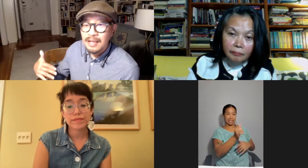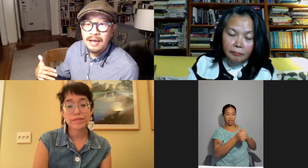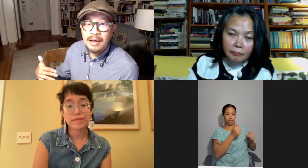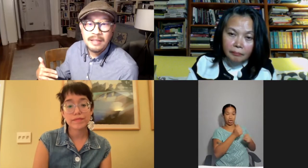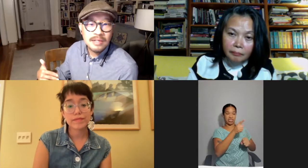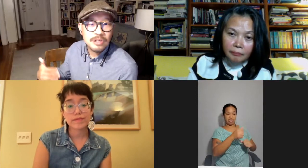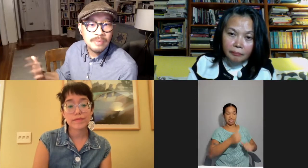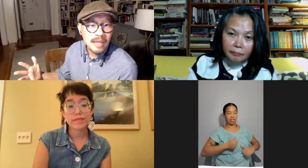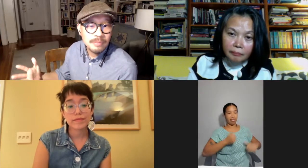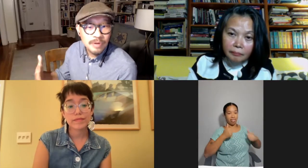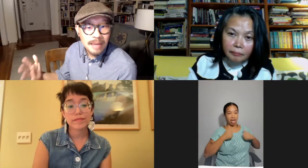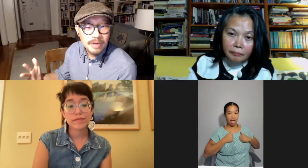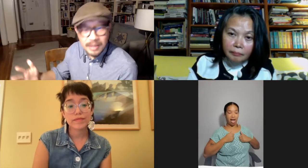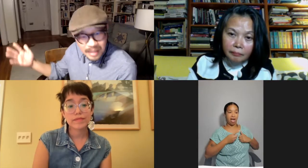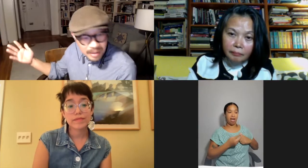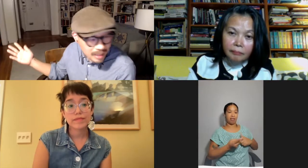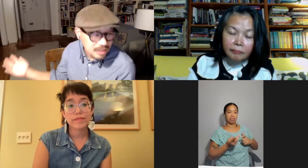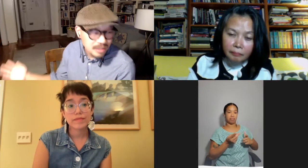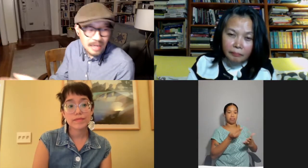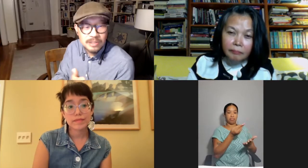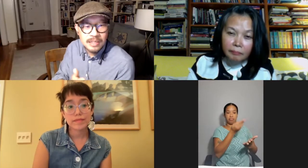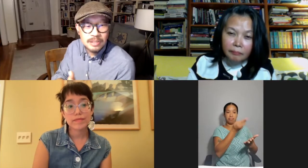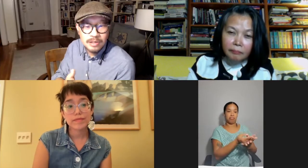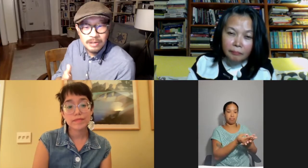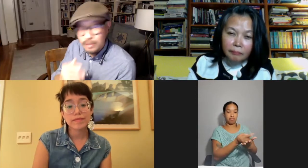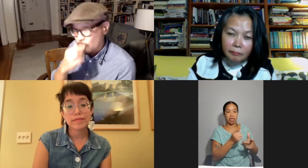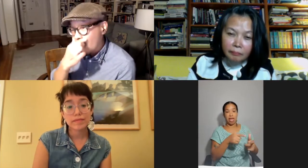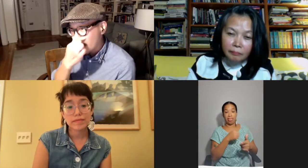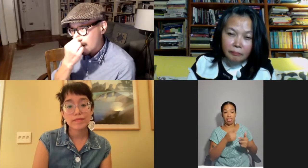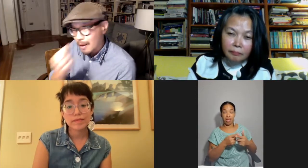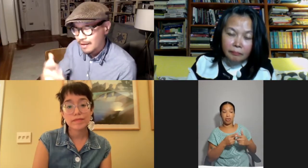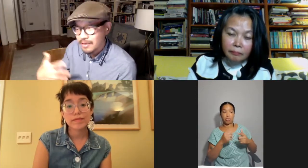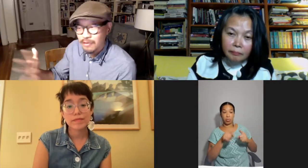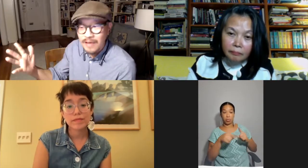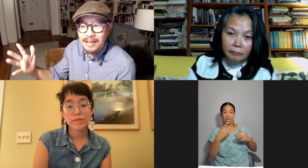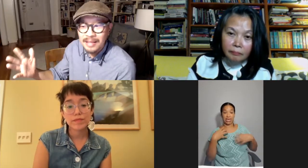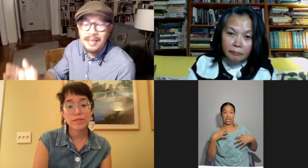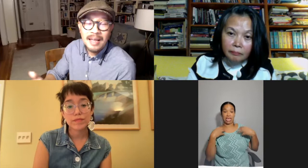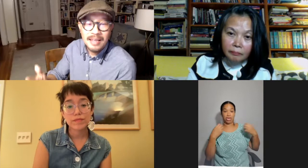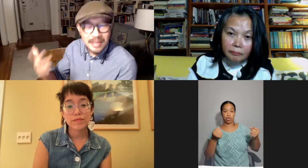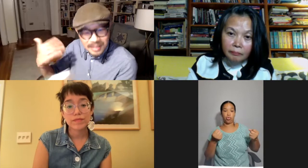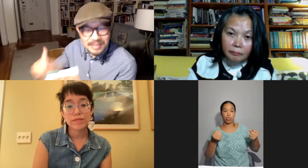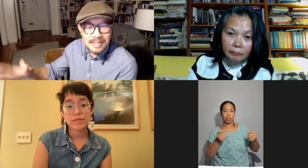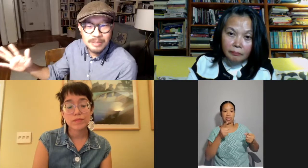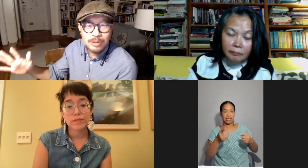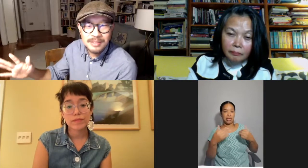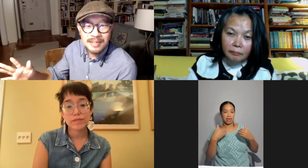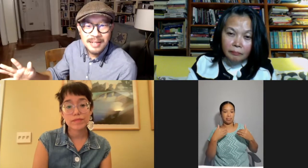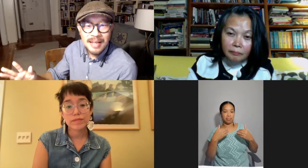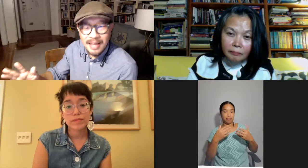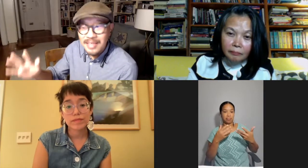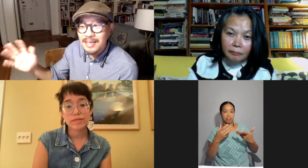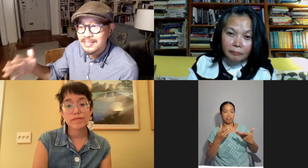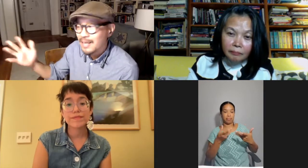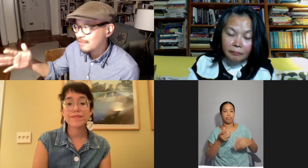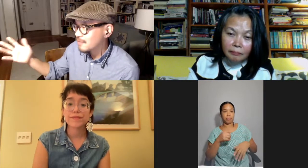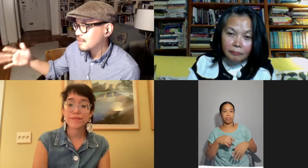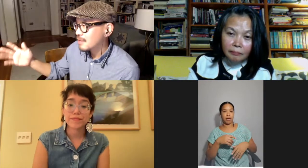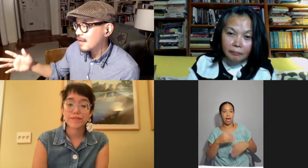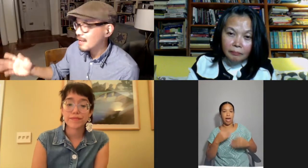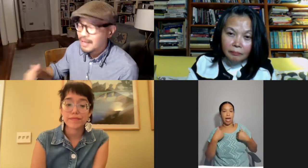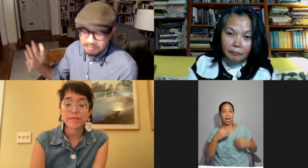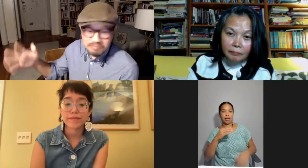healed, the internment camps were happening, and he could walk, finally, and then he's sent to prison. And then his